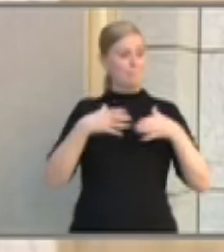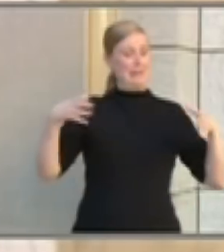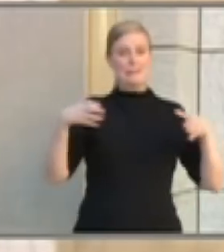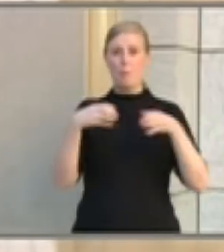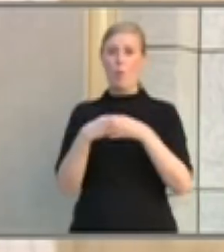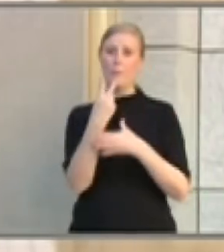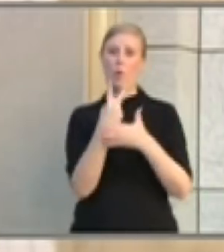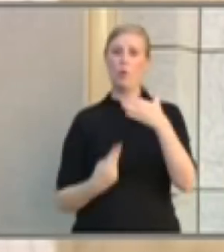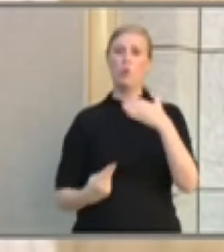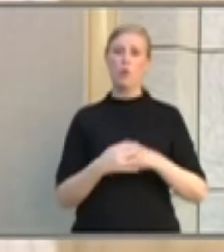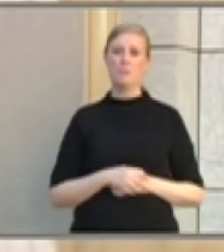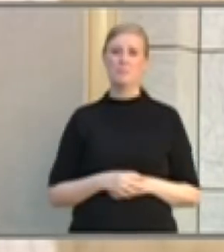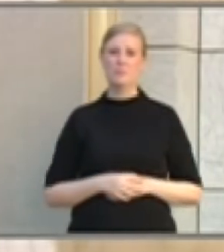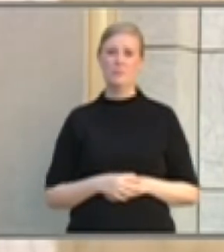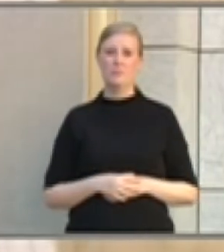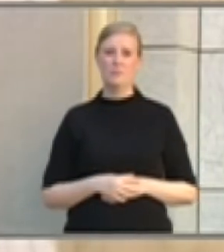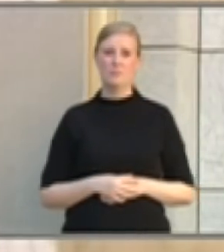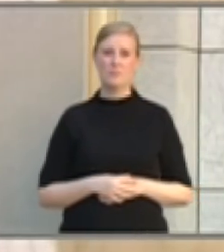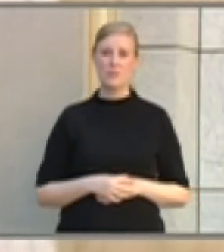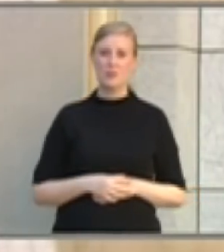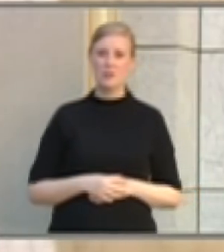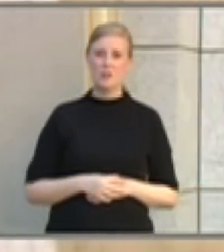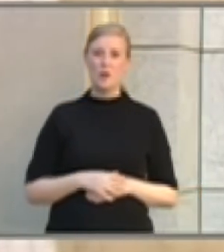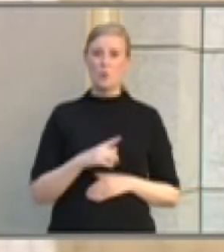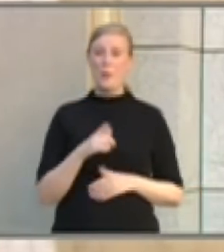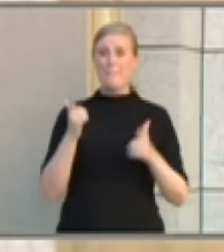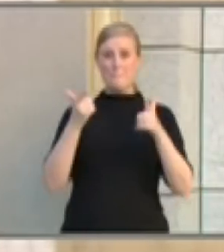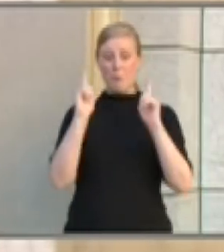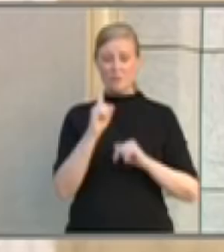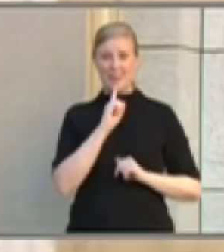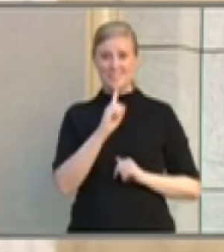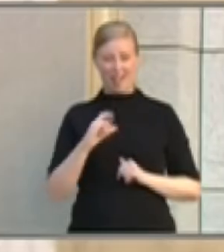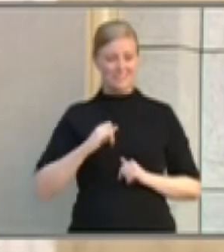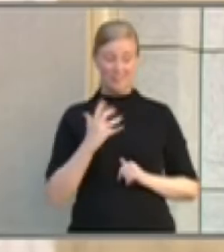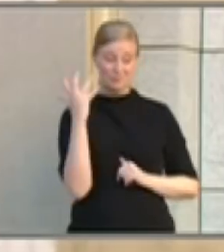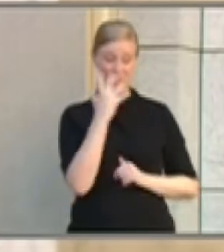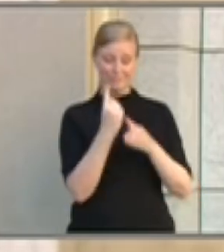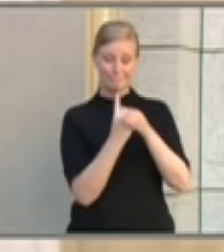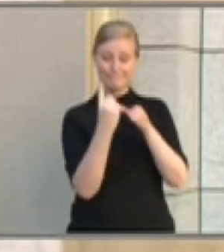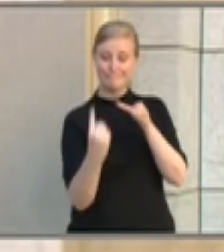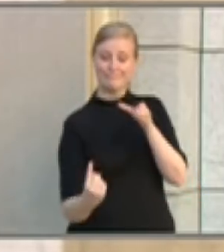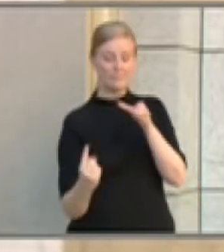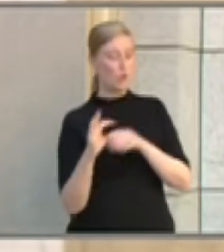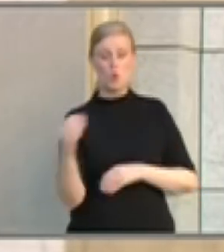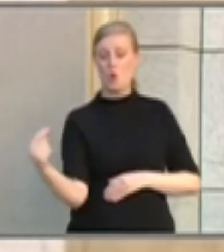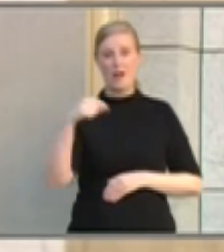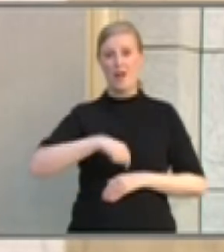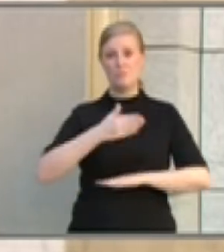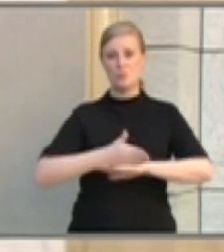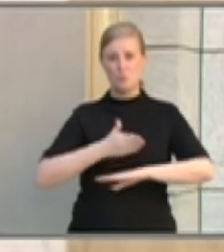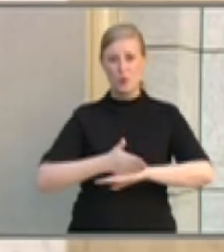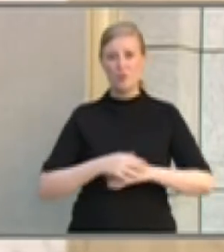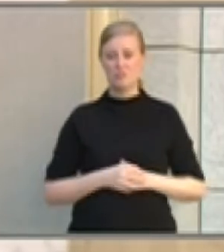job, we've effectively doubled the safety net with the new Job Seeker